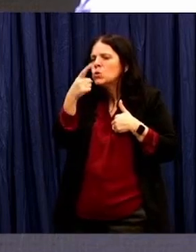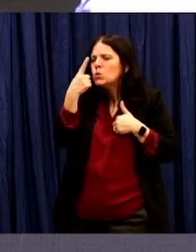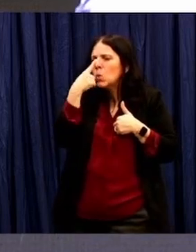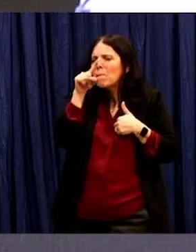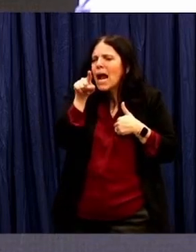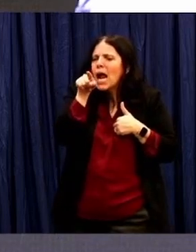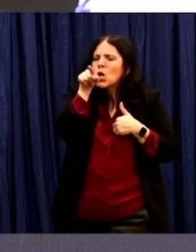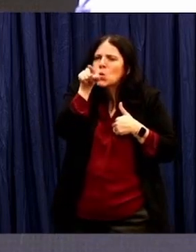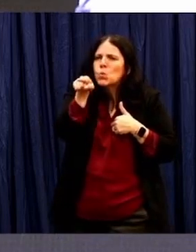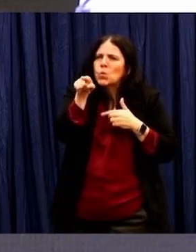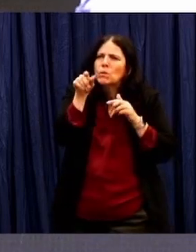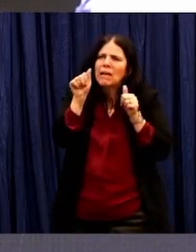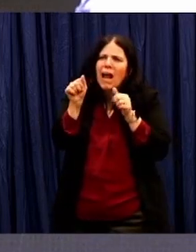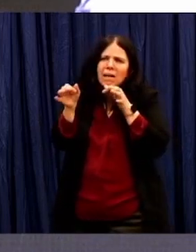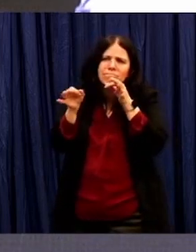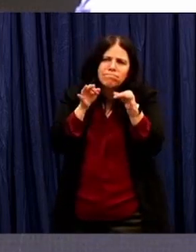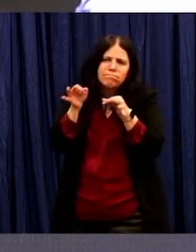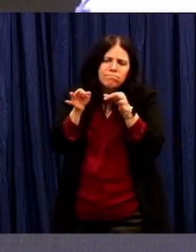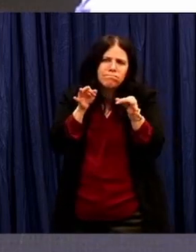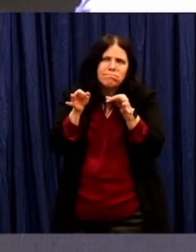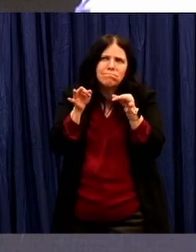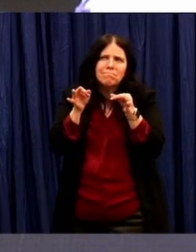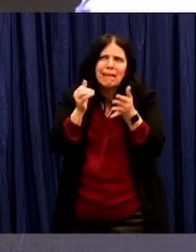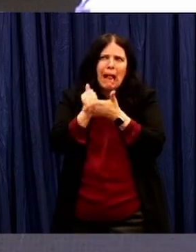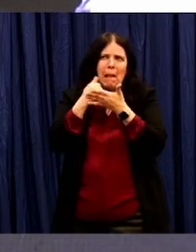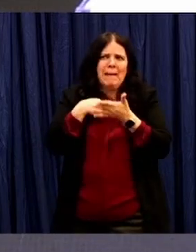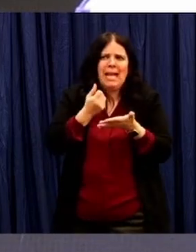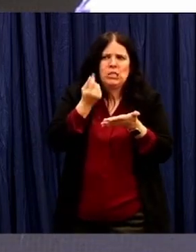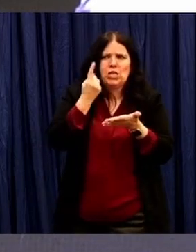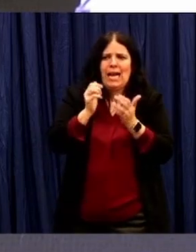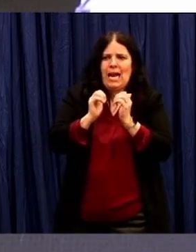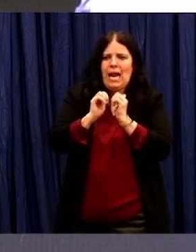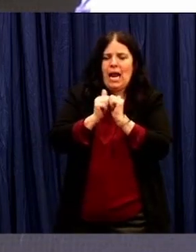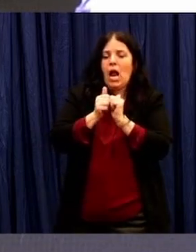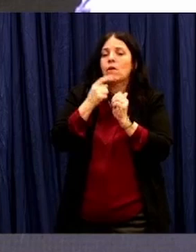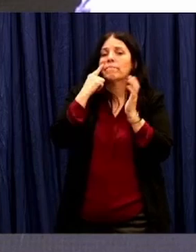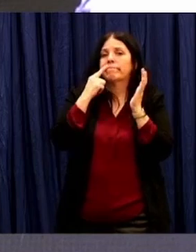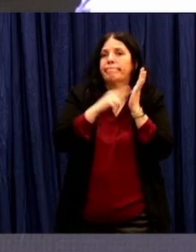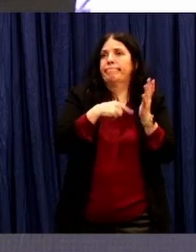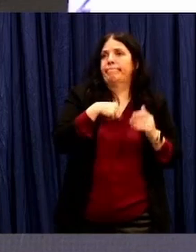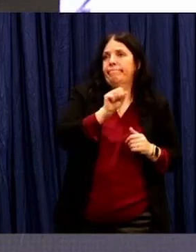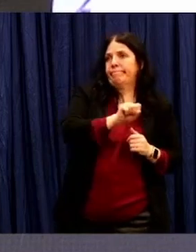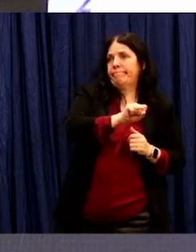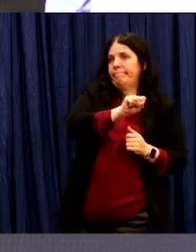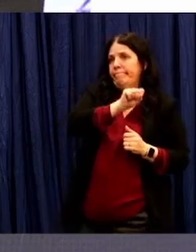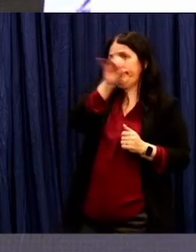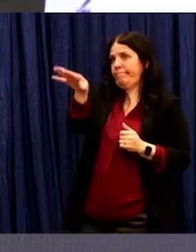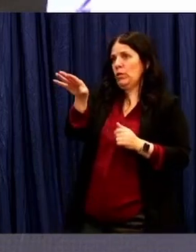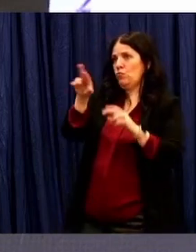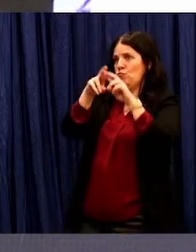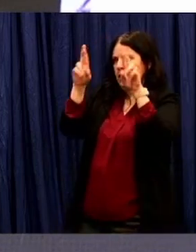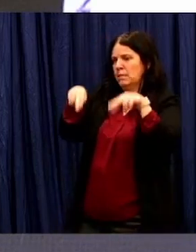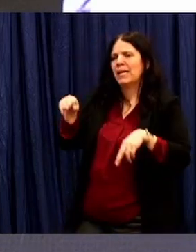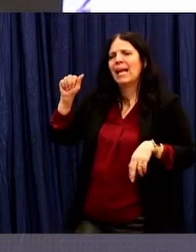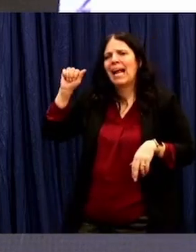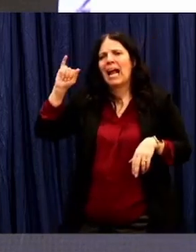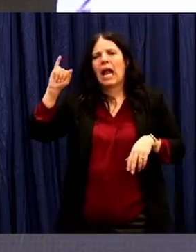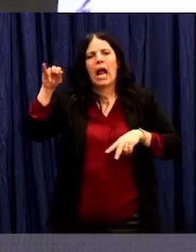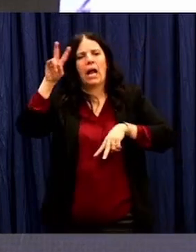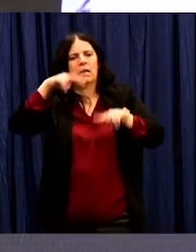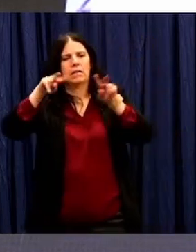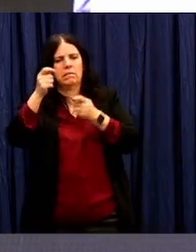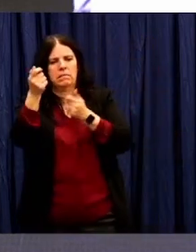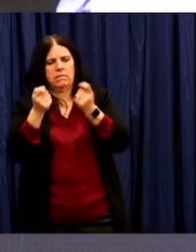AI might misinterpret a resume or an application for a position? I only ask this because